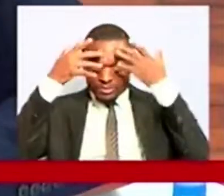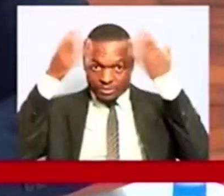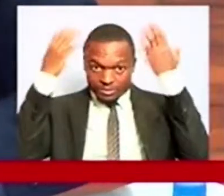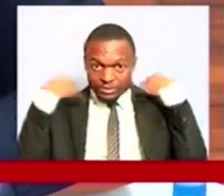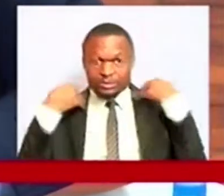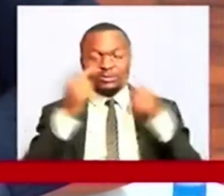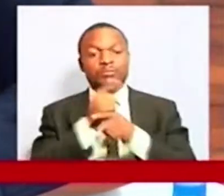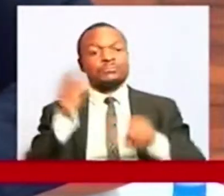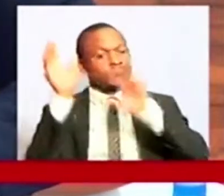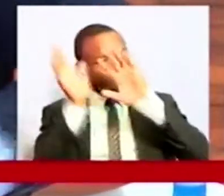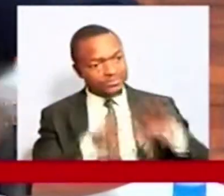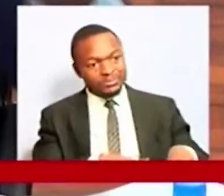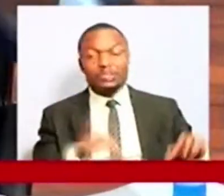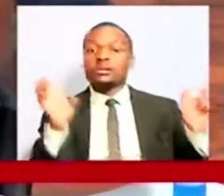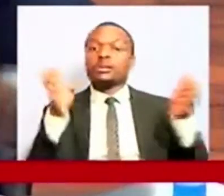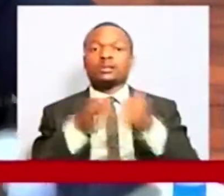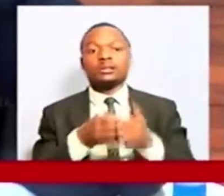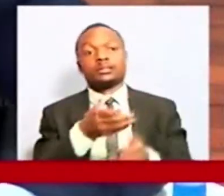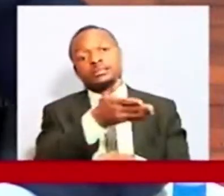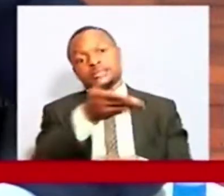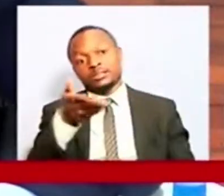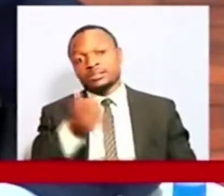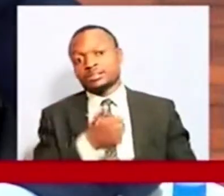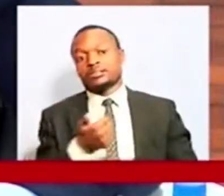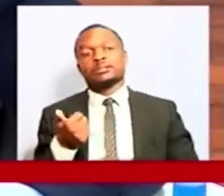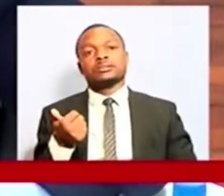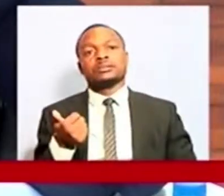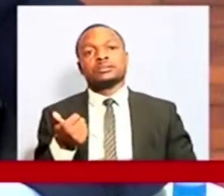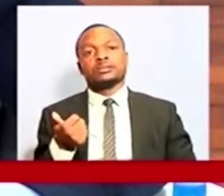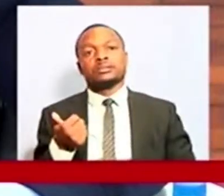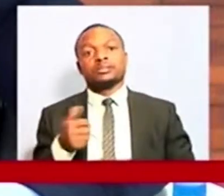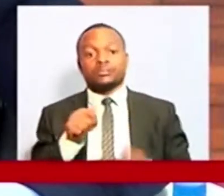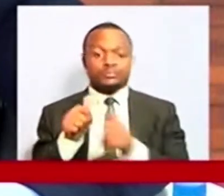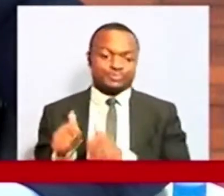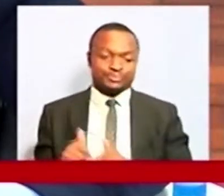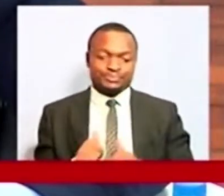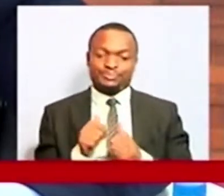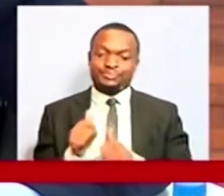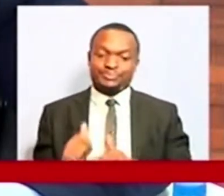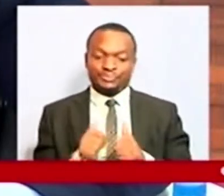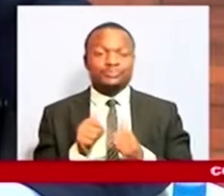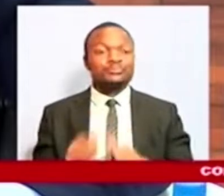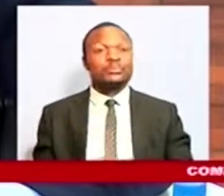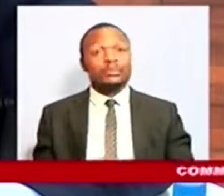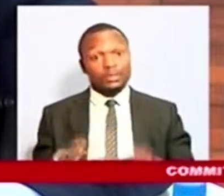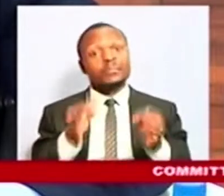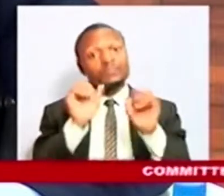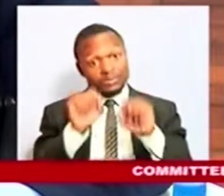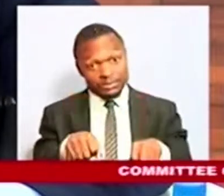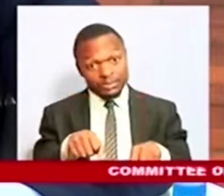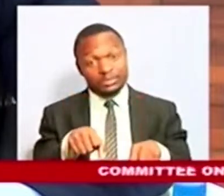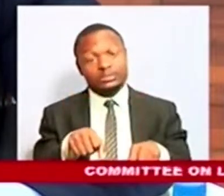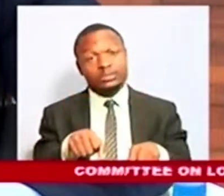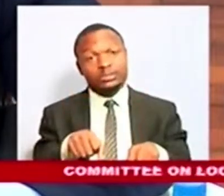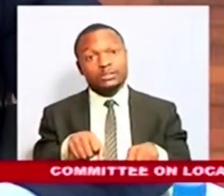left the account for these other these other activities. So if you can also borrow that kind